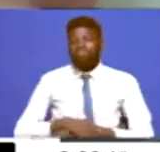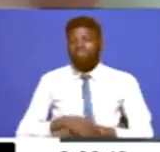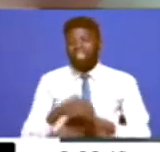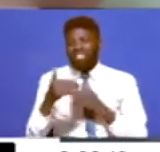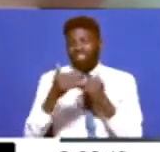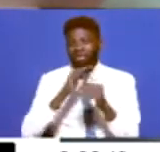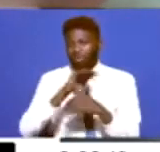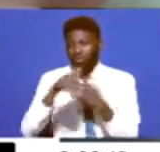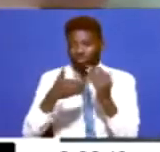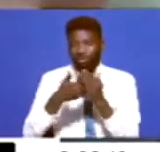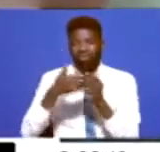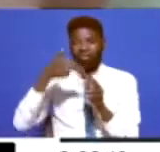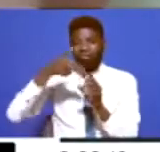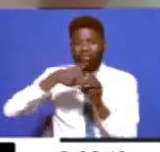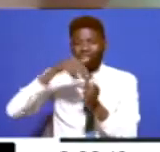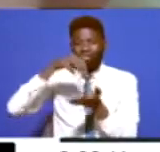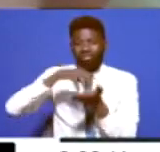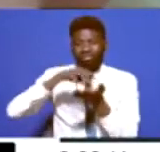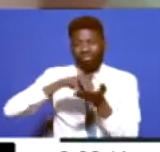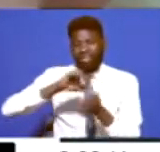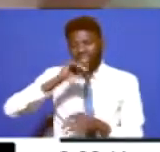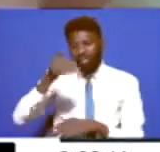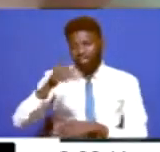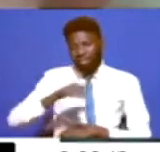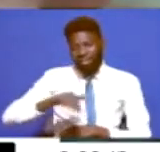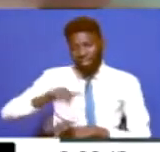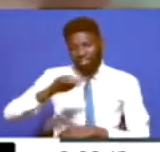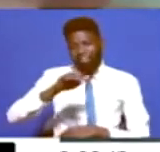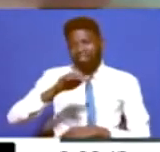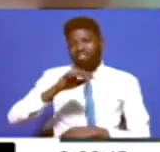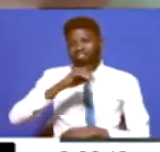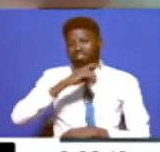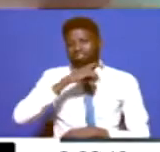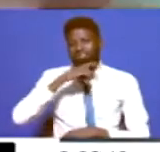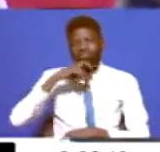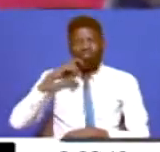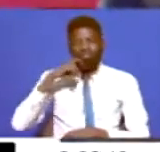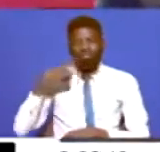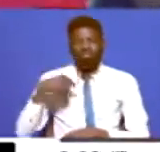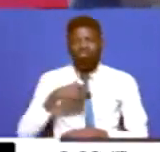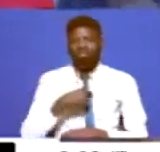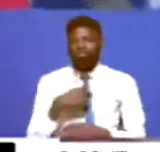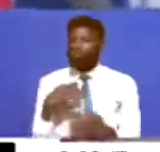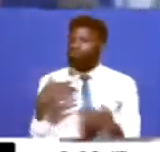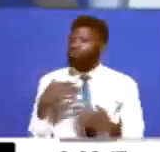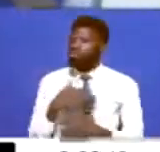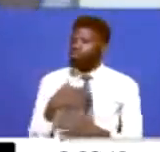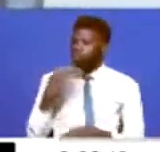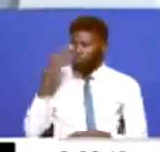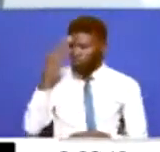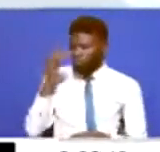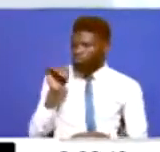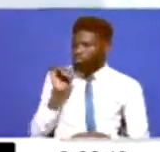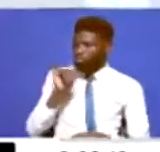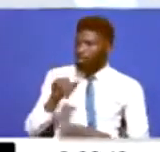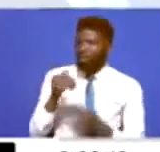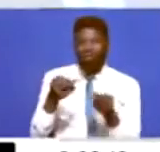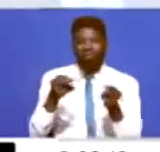town is very dry. And we are wondering why this is happening.